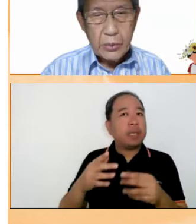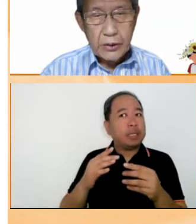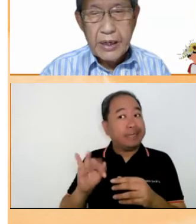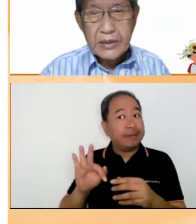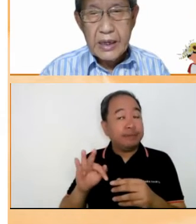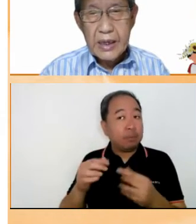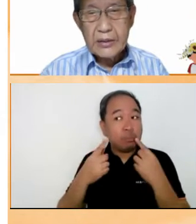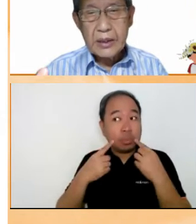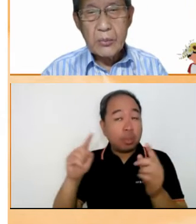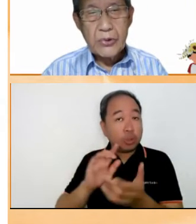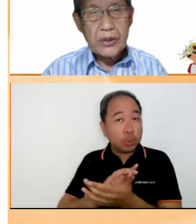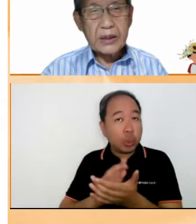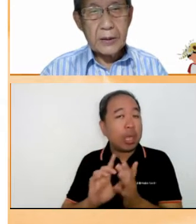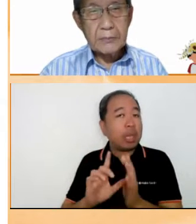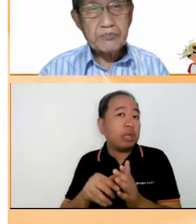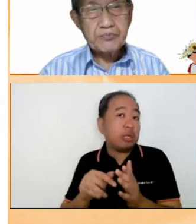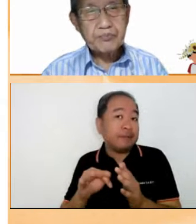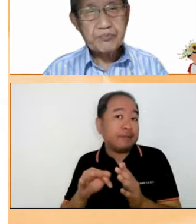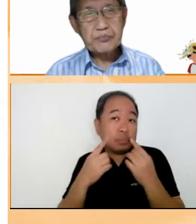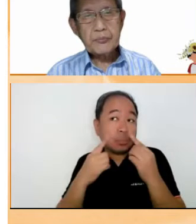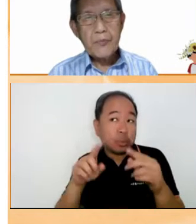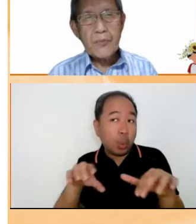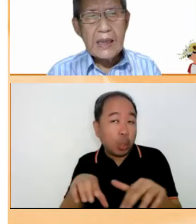in the workplace and the community.